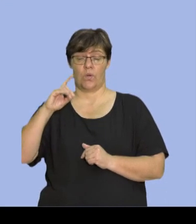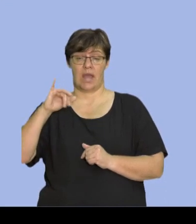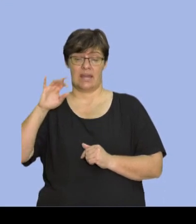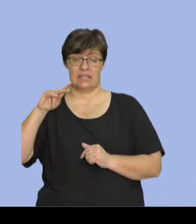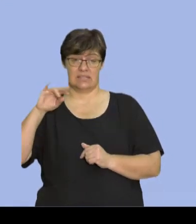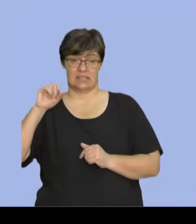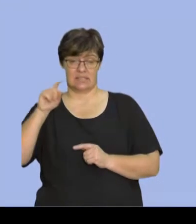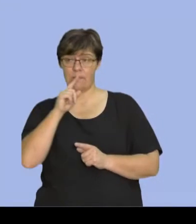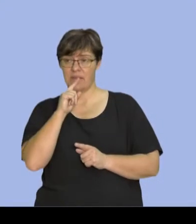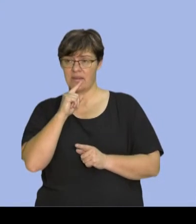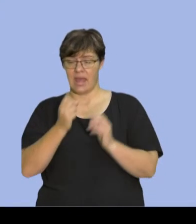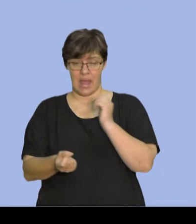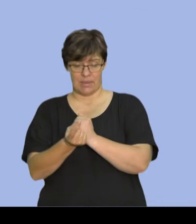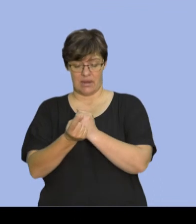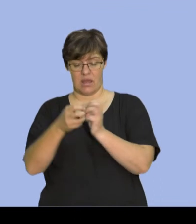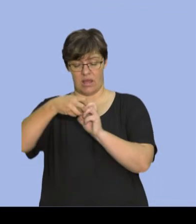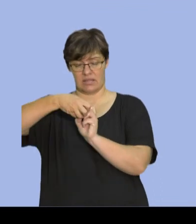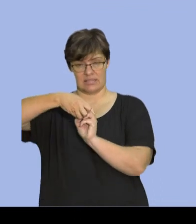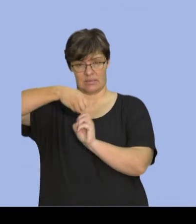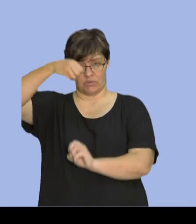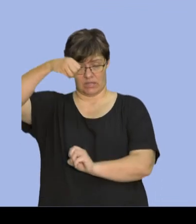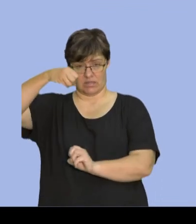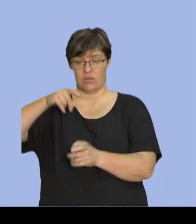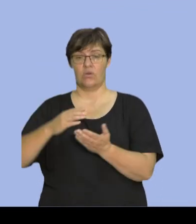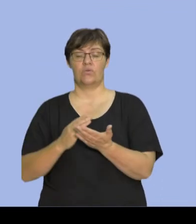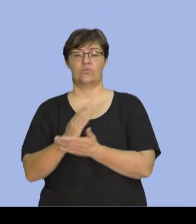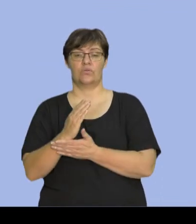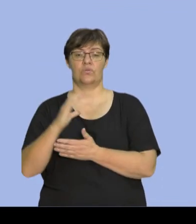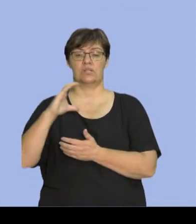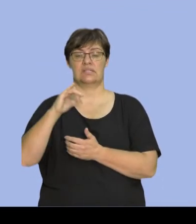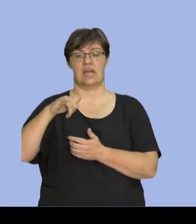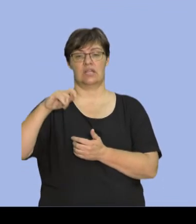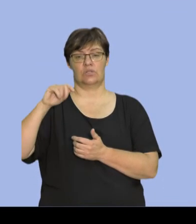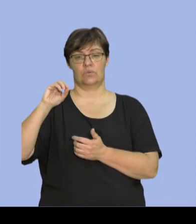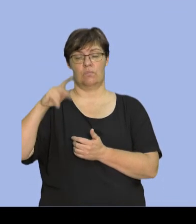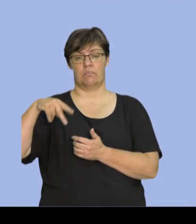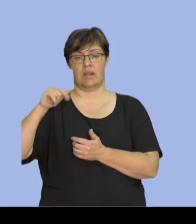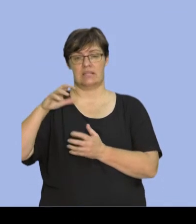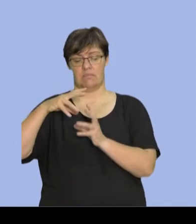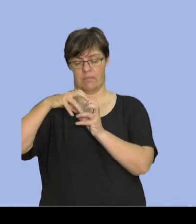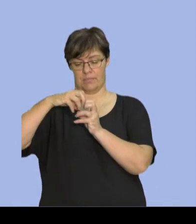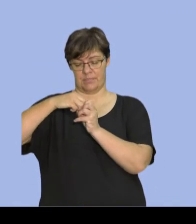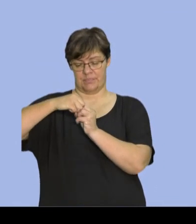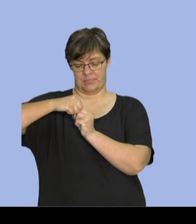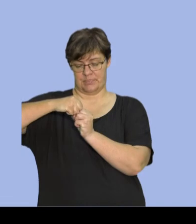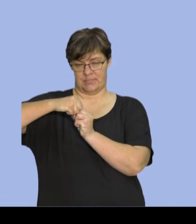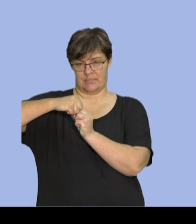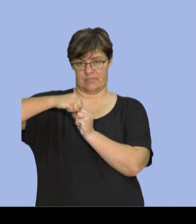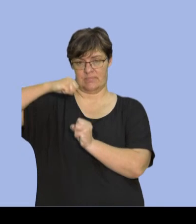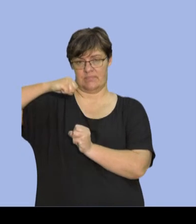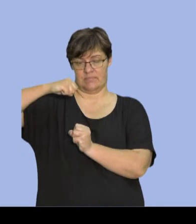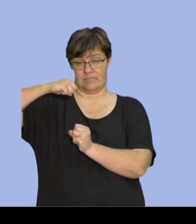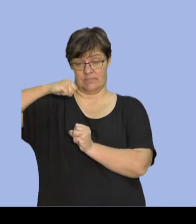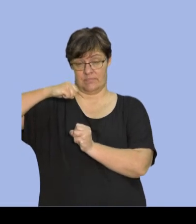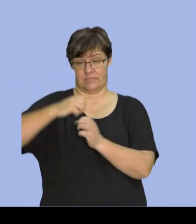the separation of the cells by the cytoplasm pinching apart in the middle, forming two